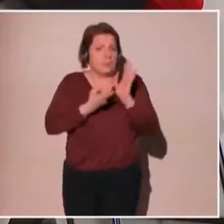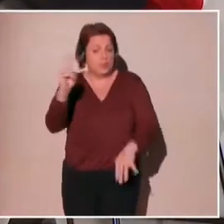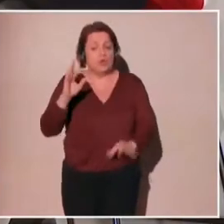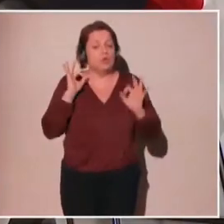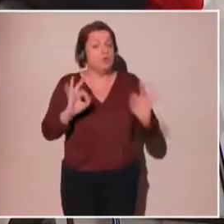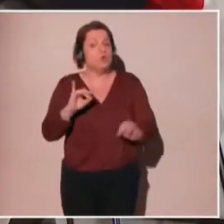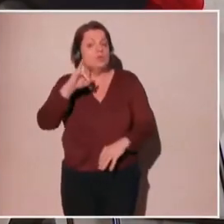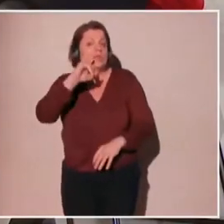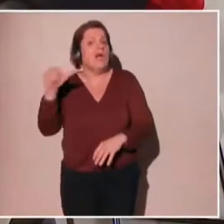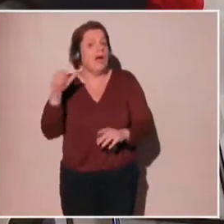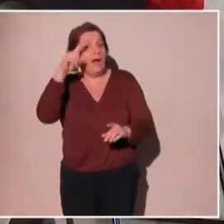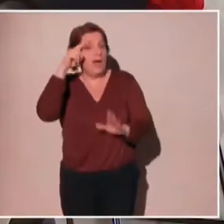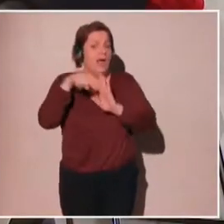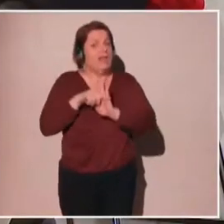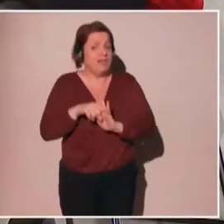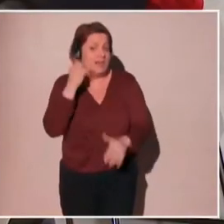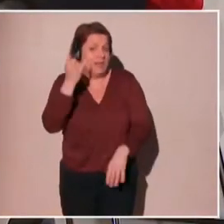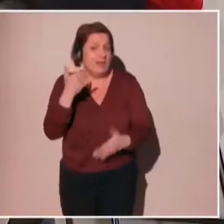your side, on your way,